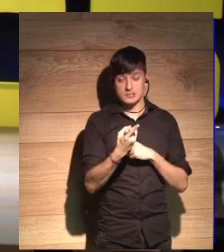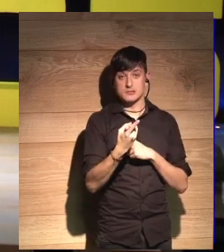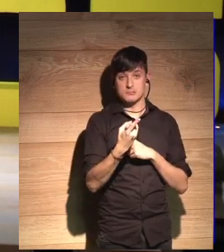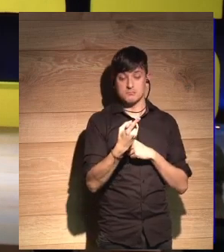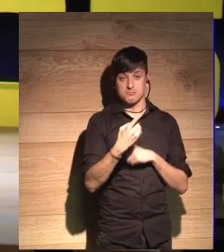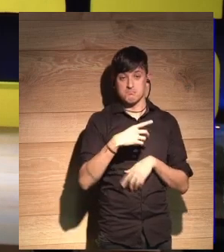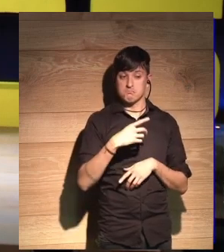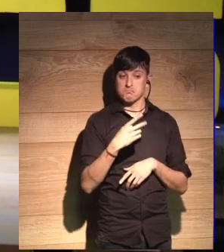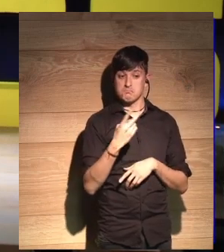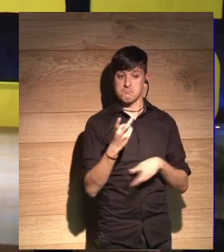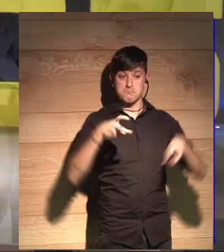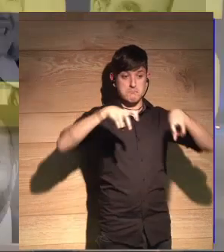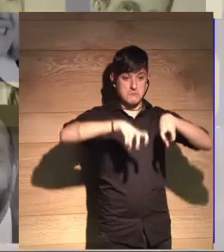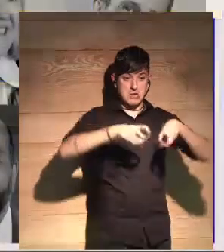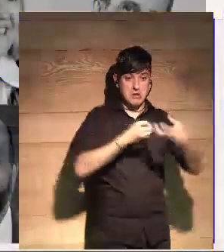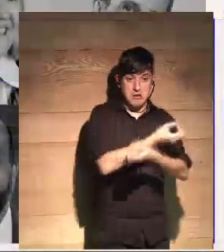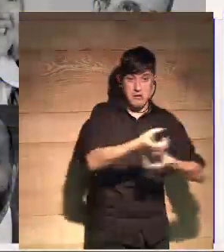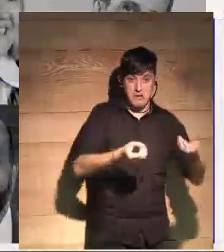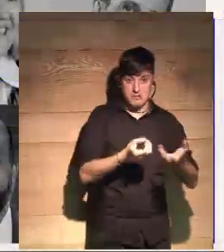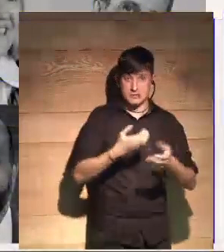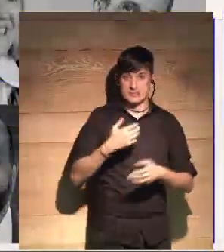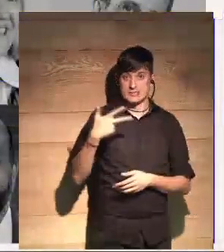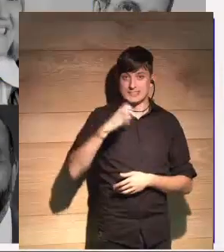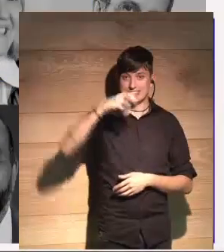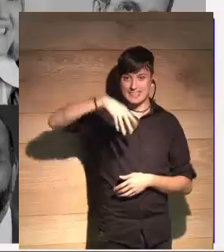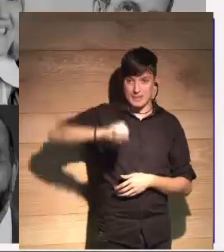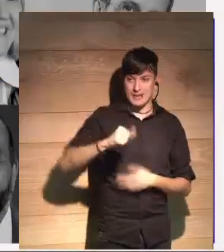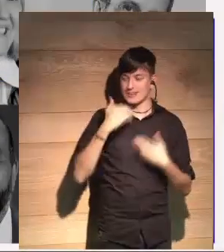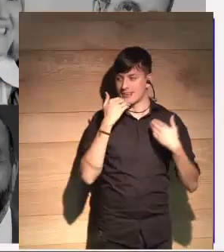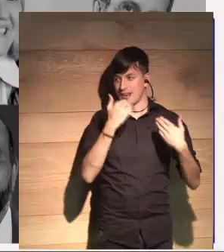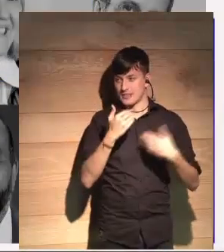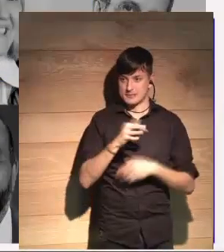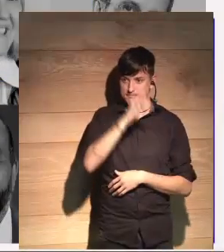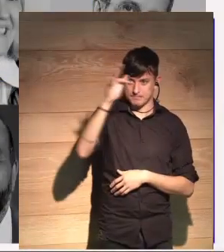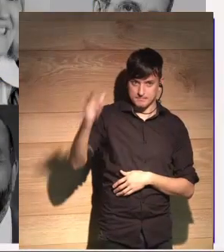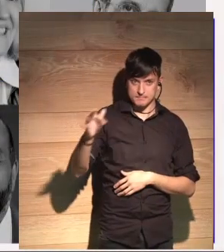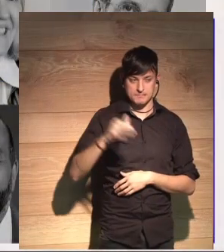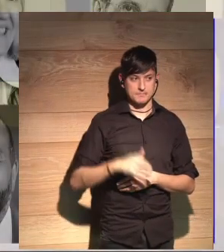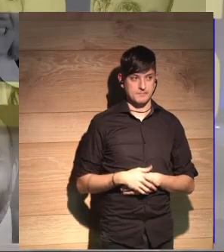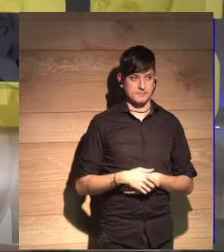of them, and then we will sit and talk, and they will be answering your questions as well. Thank you.